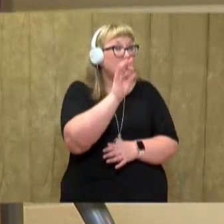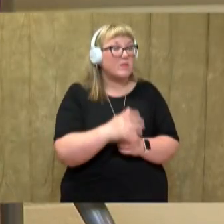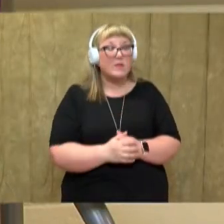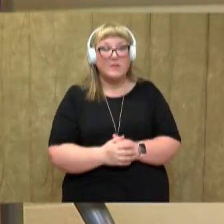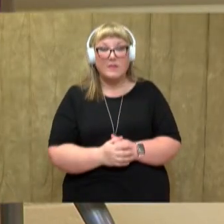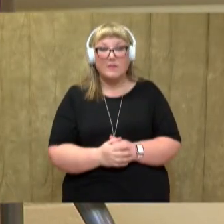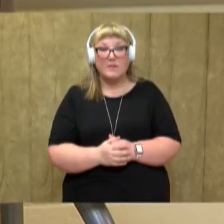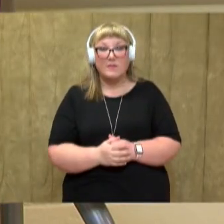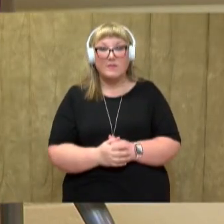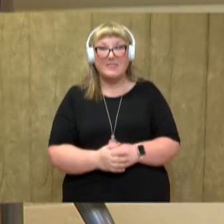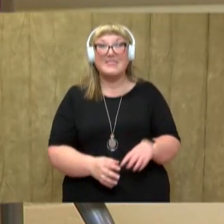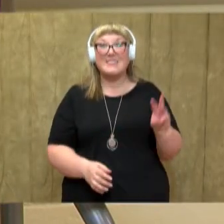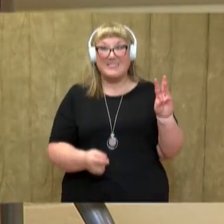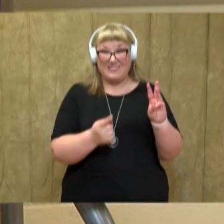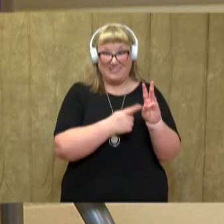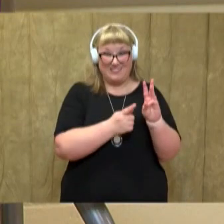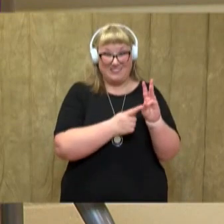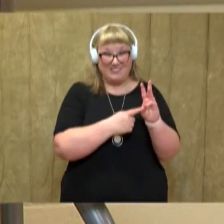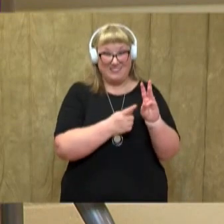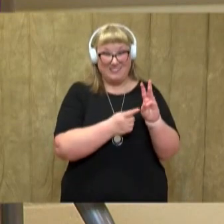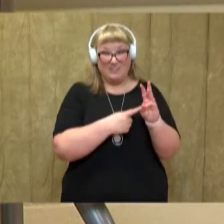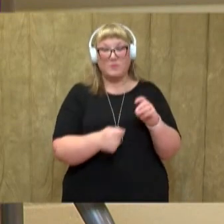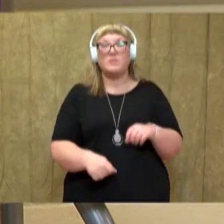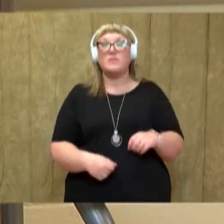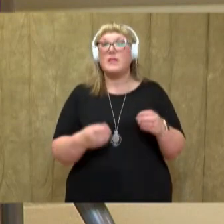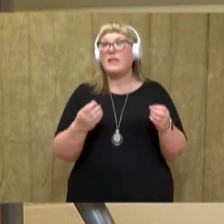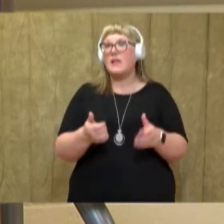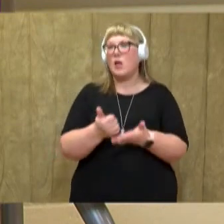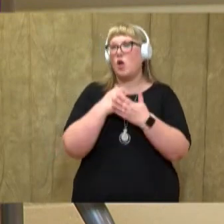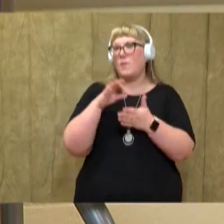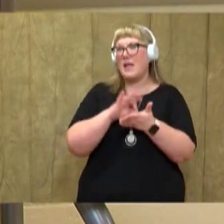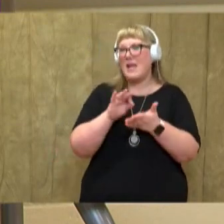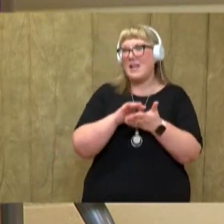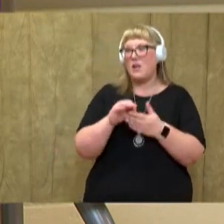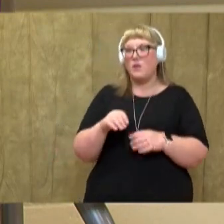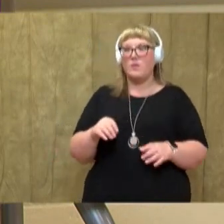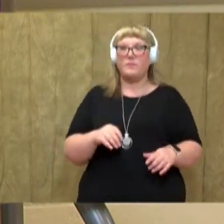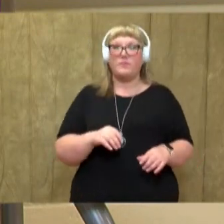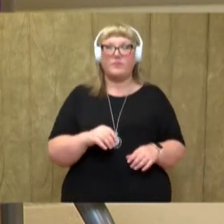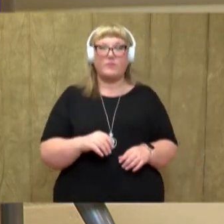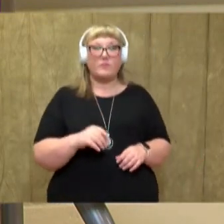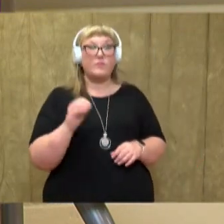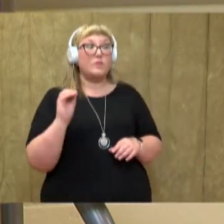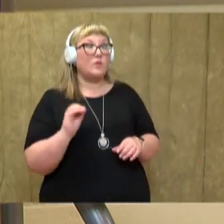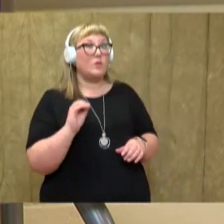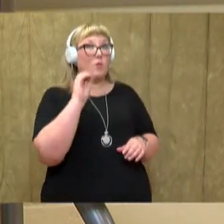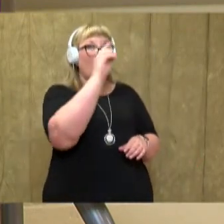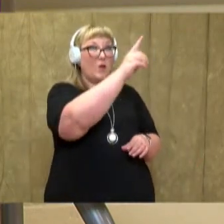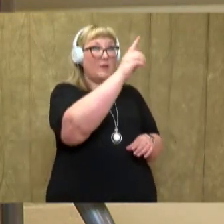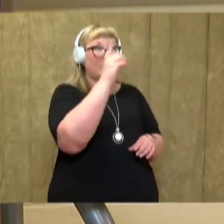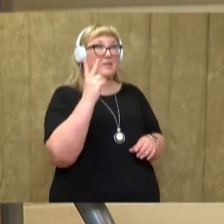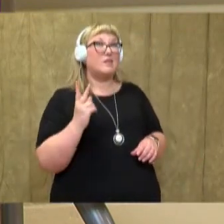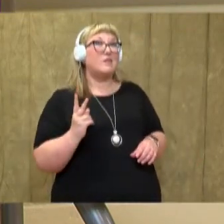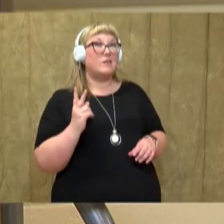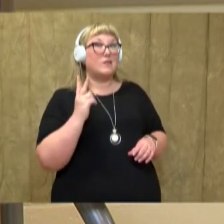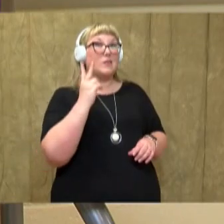frame? 6. Help me count as I place them up there.